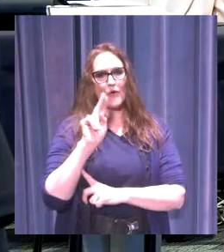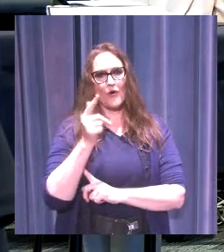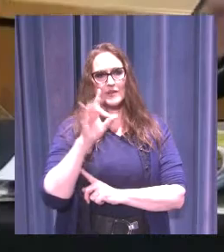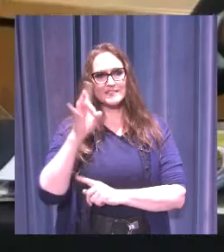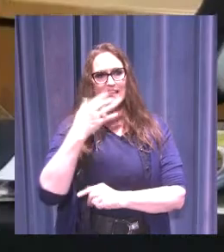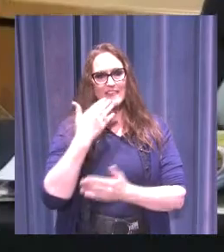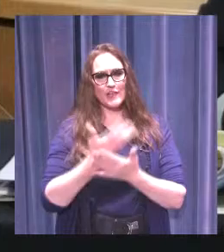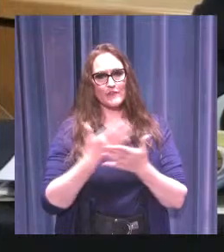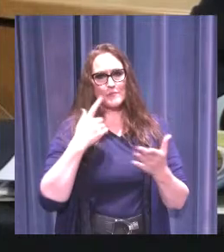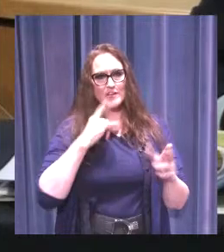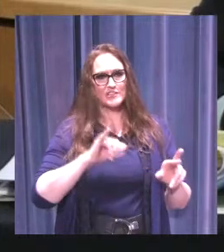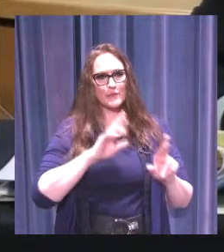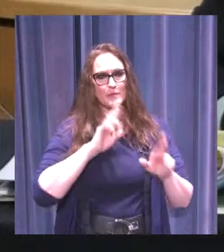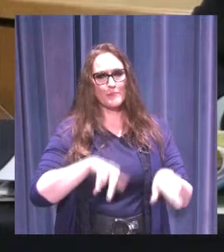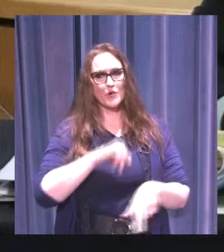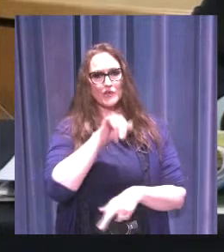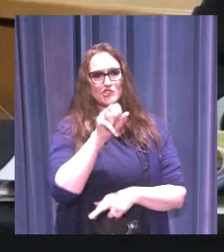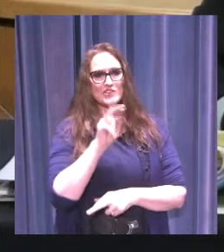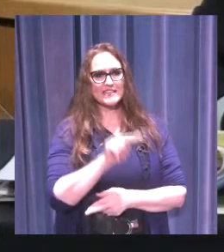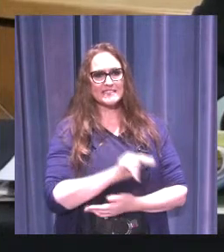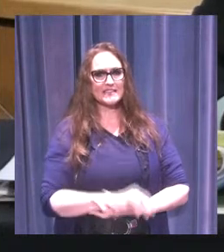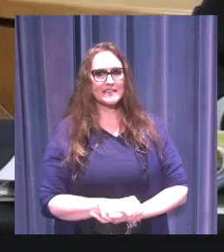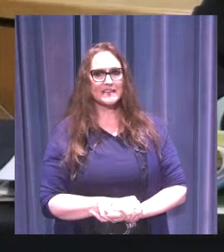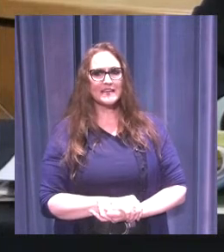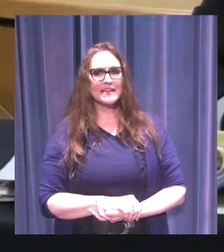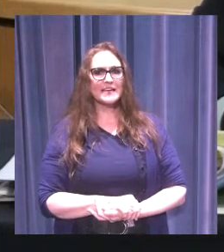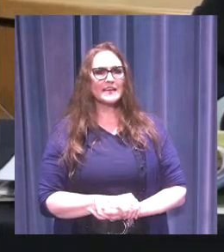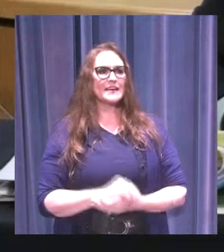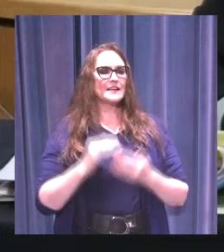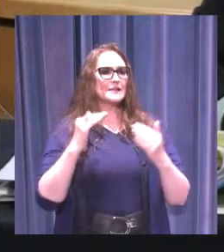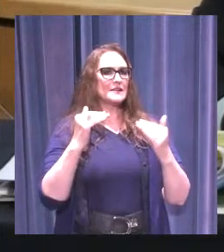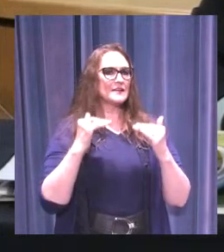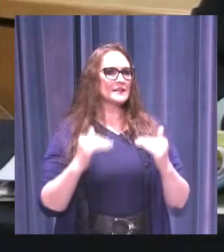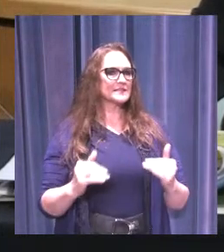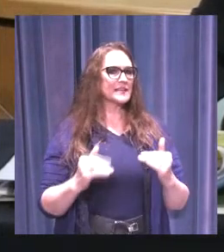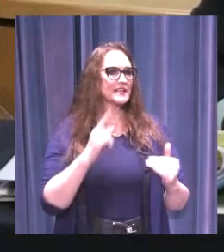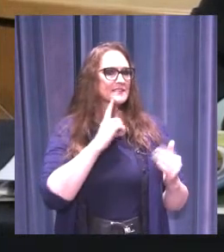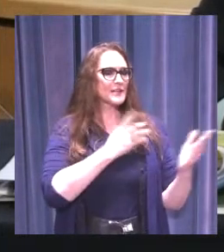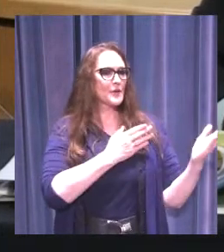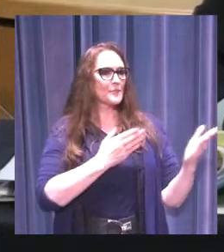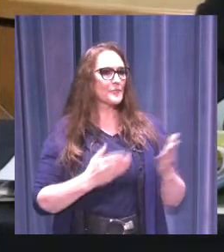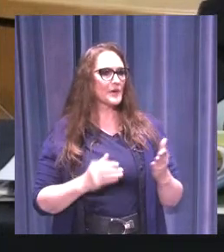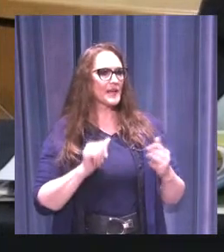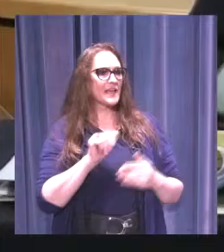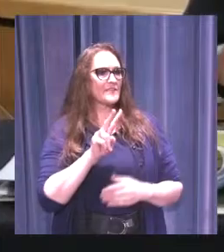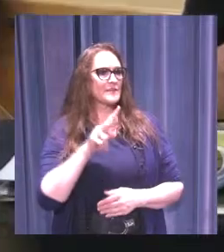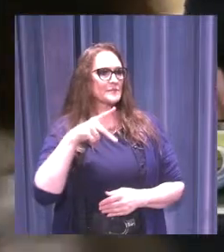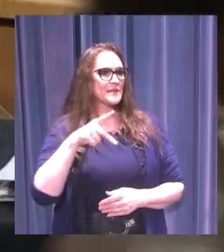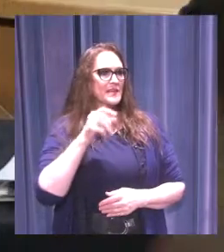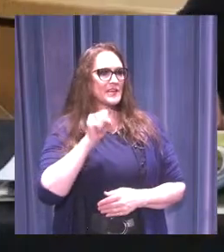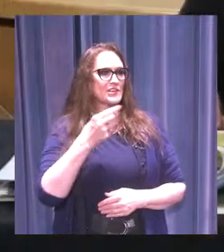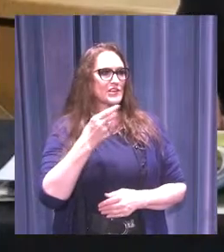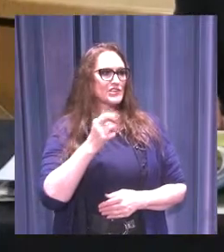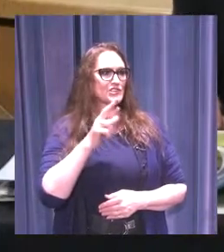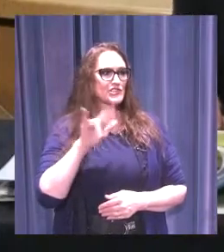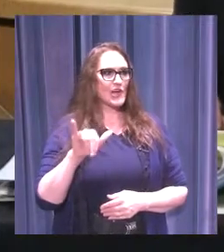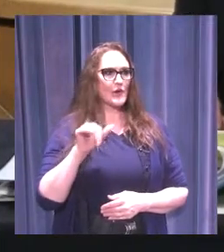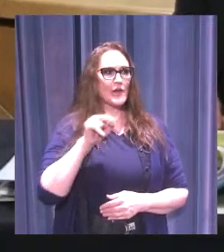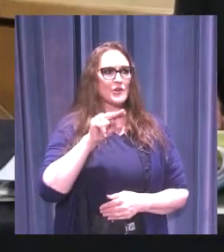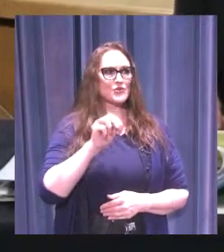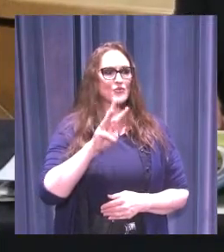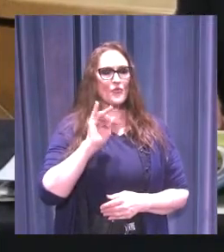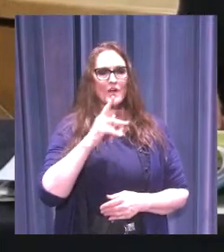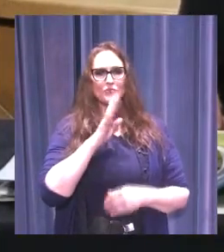much on that report. Jason? Next, I'd like to bring AVP Sherry Nowak to talk about new